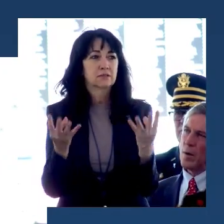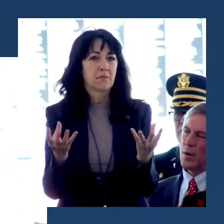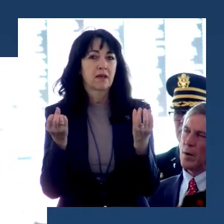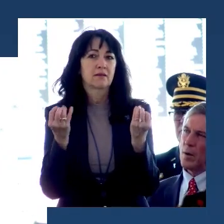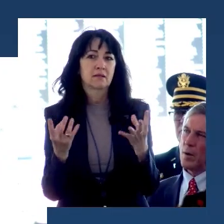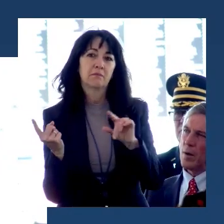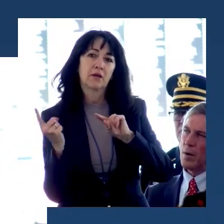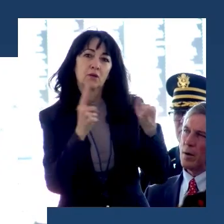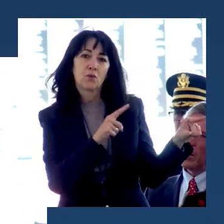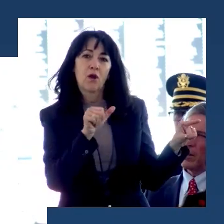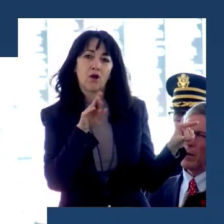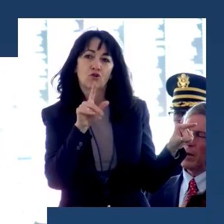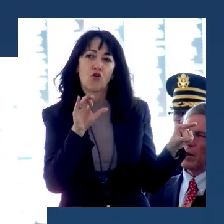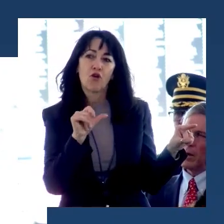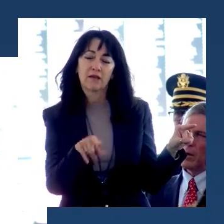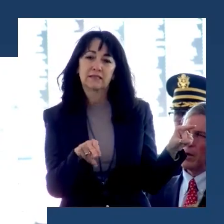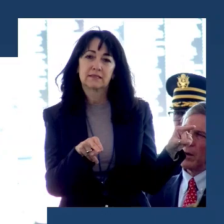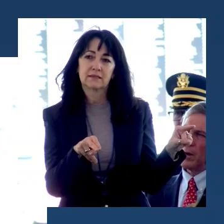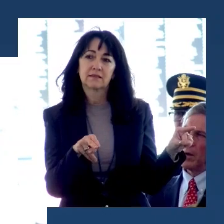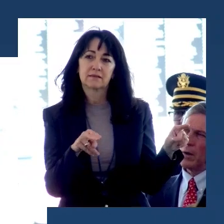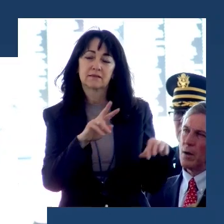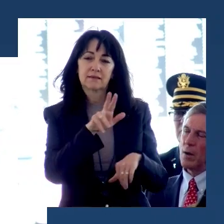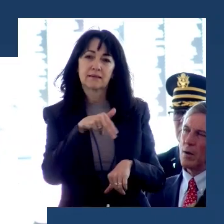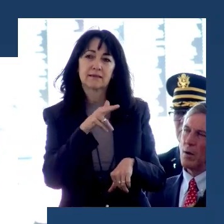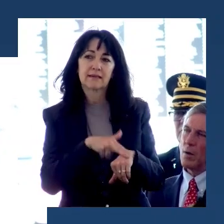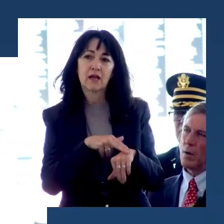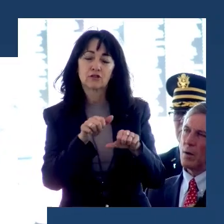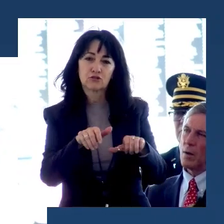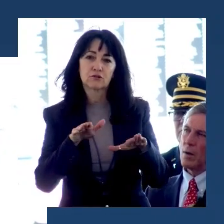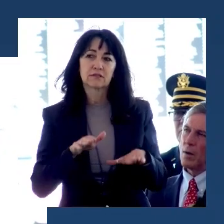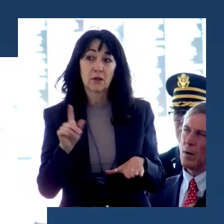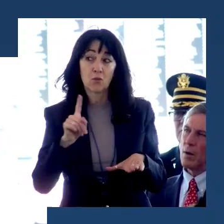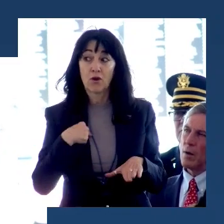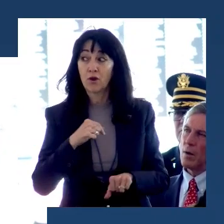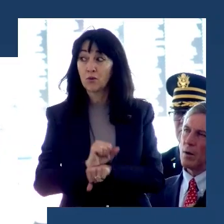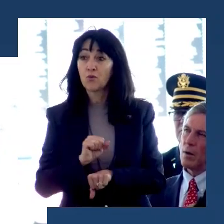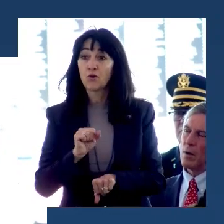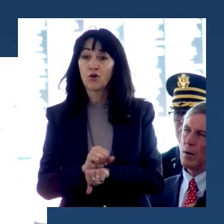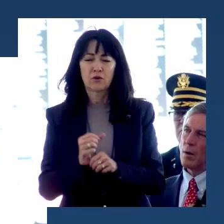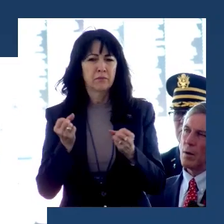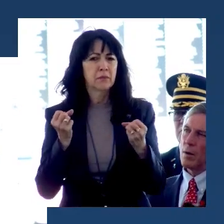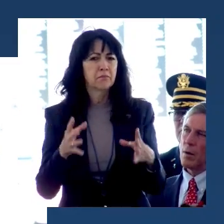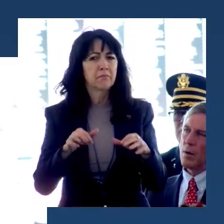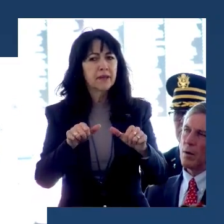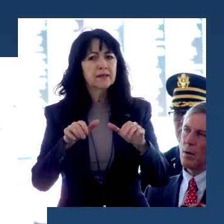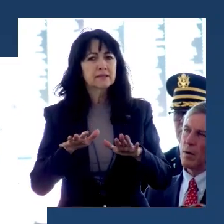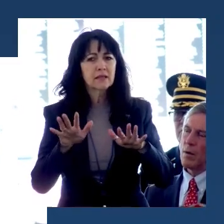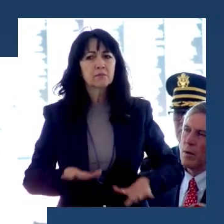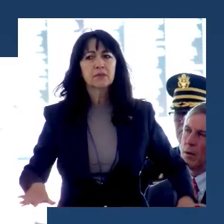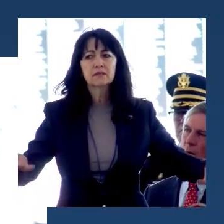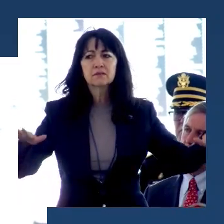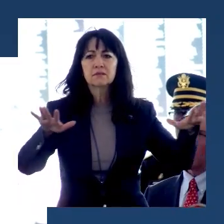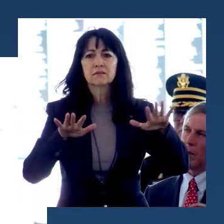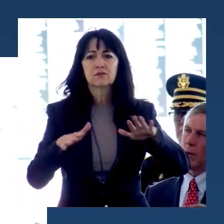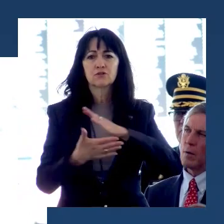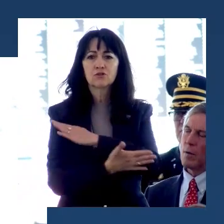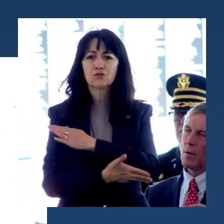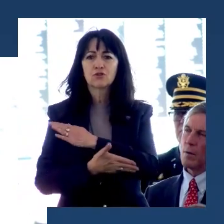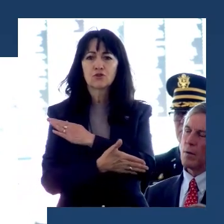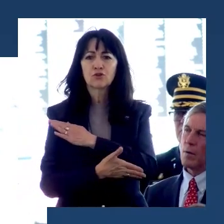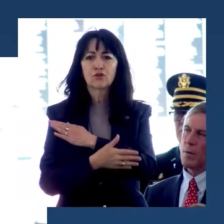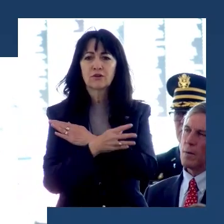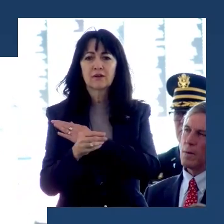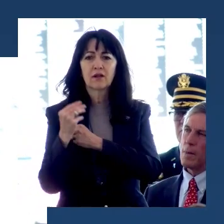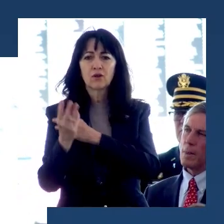Arlington National Cemetery, where I work, but also many cemeteries across the nation and even around the